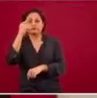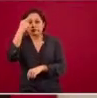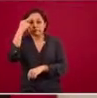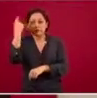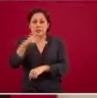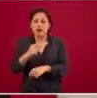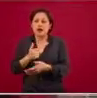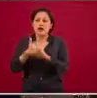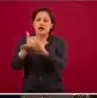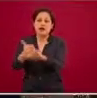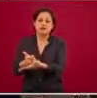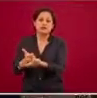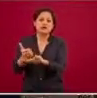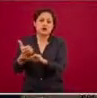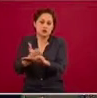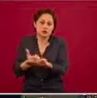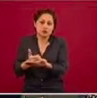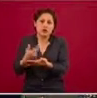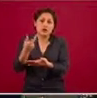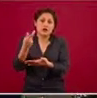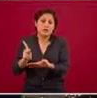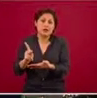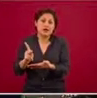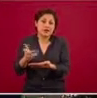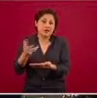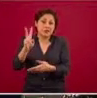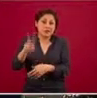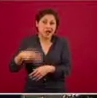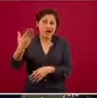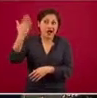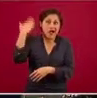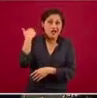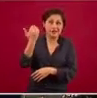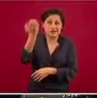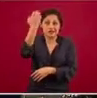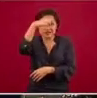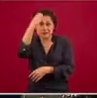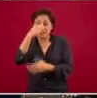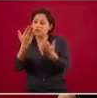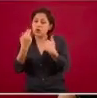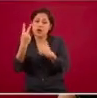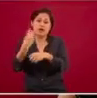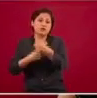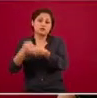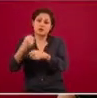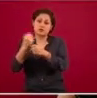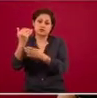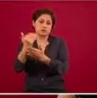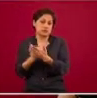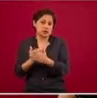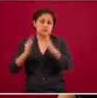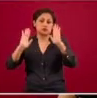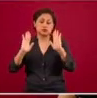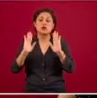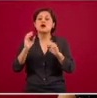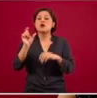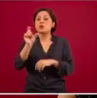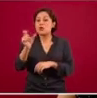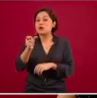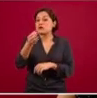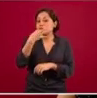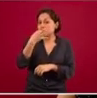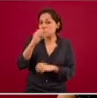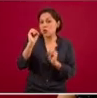but it's never been reduced or accelerated beyond the limits of